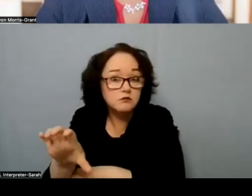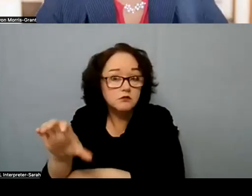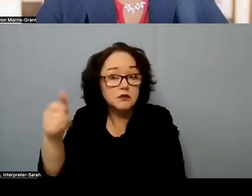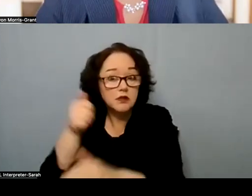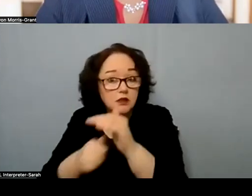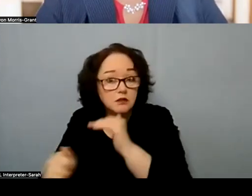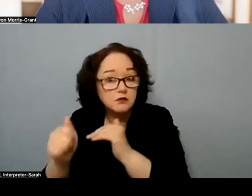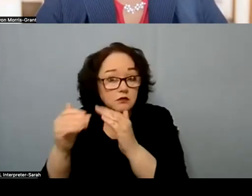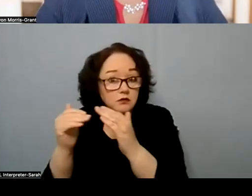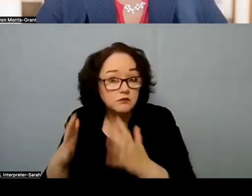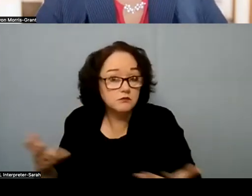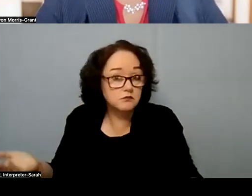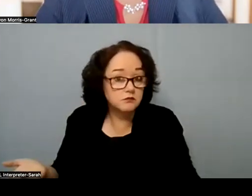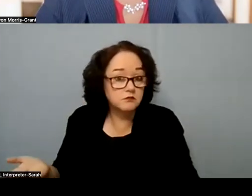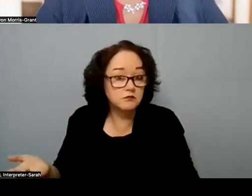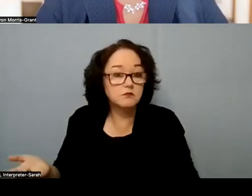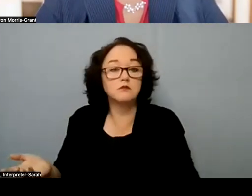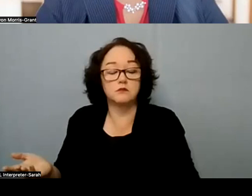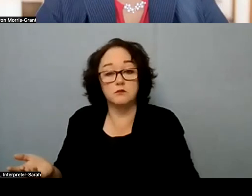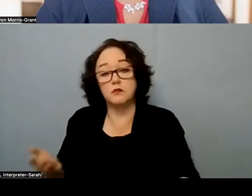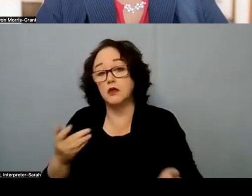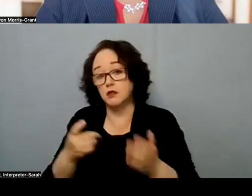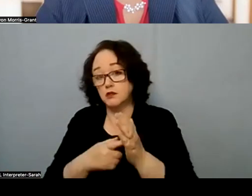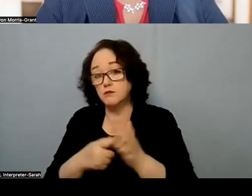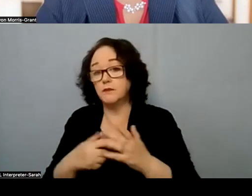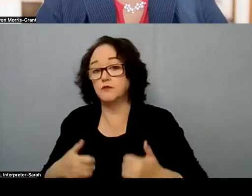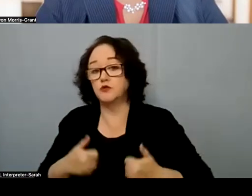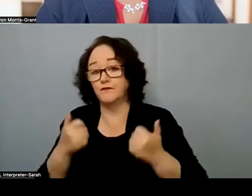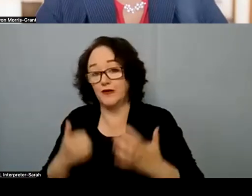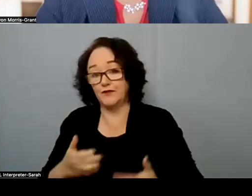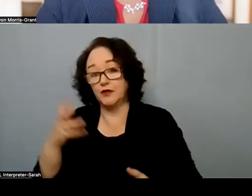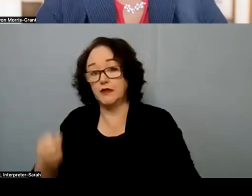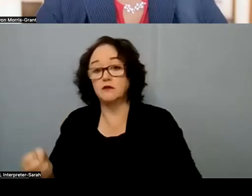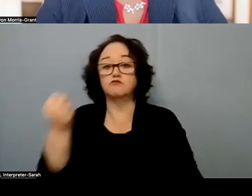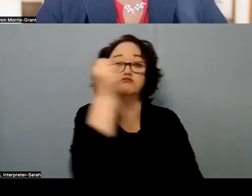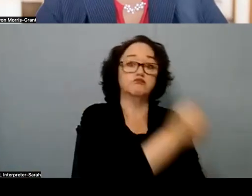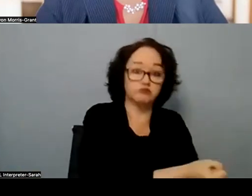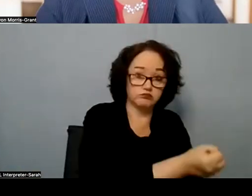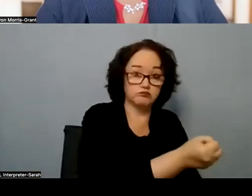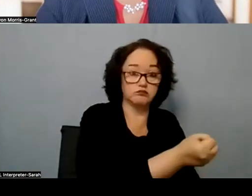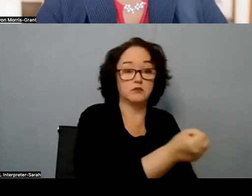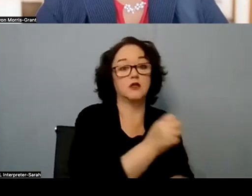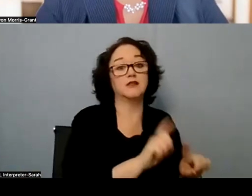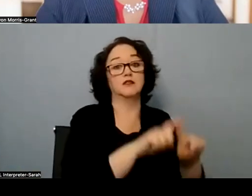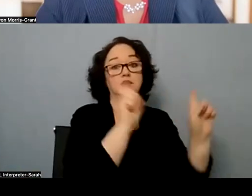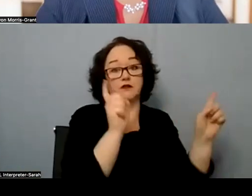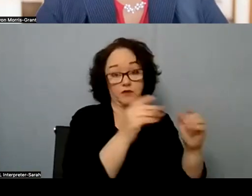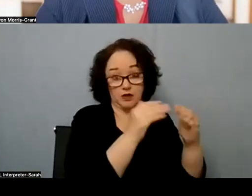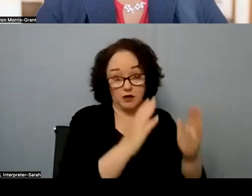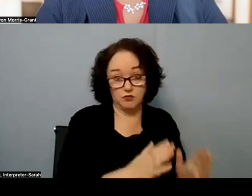Sometimes that involves relocating the survivor to another household, where we're also looking at trying again to preserve